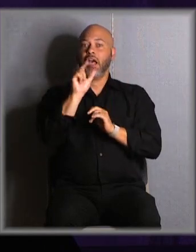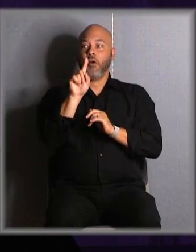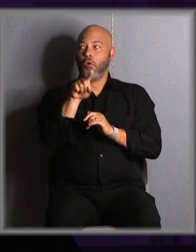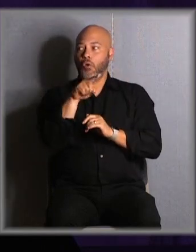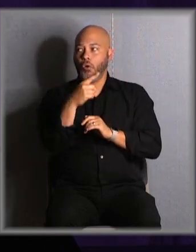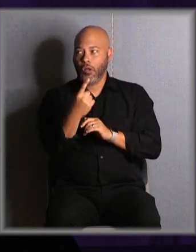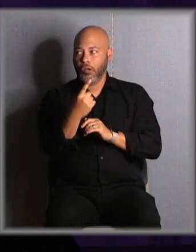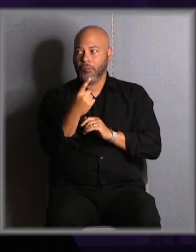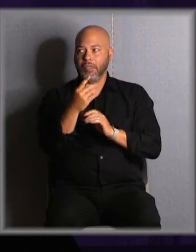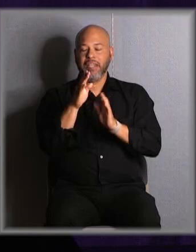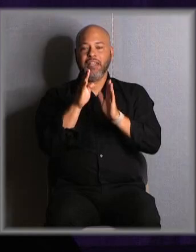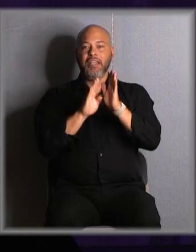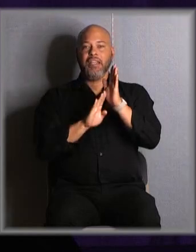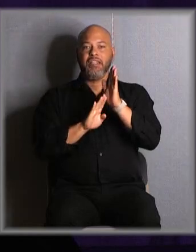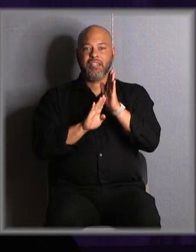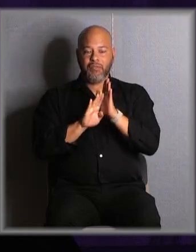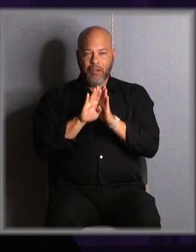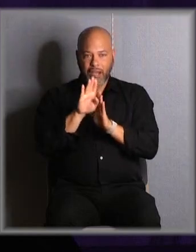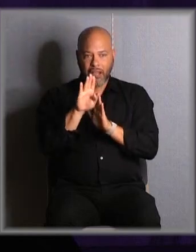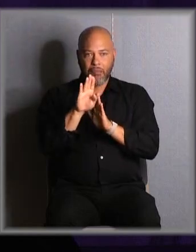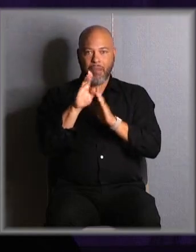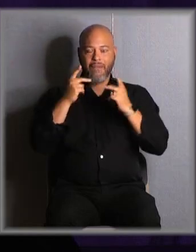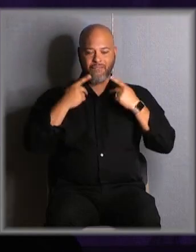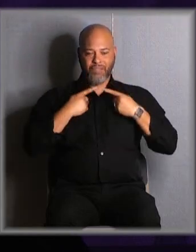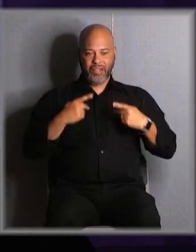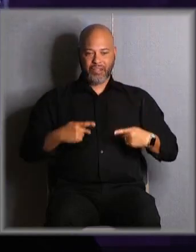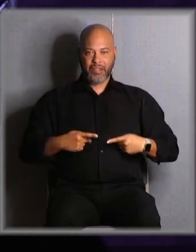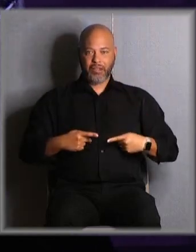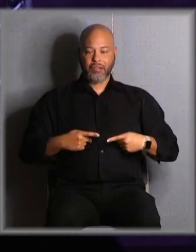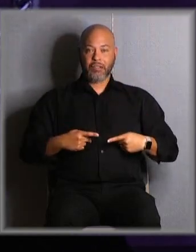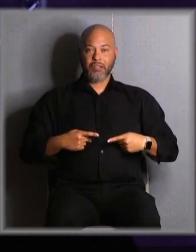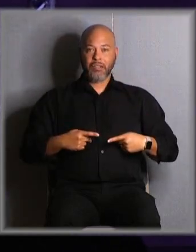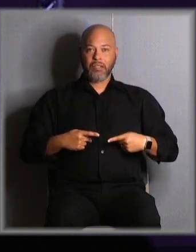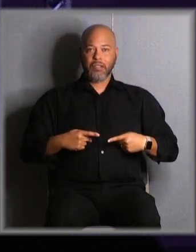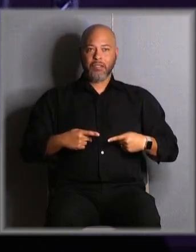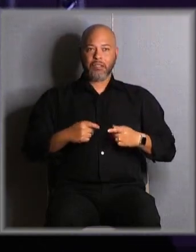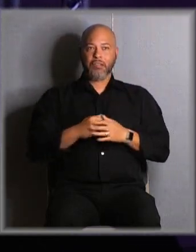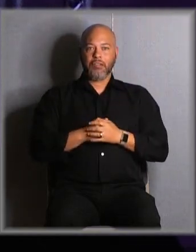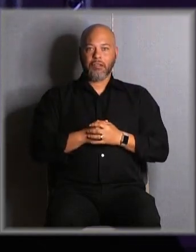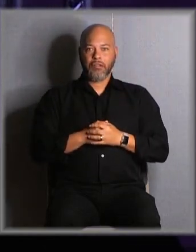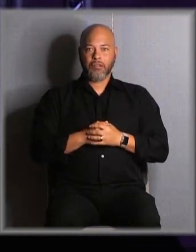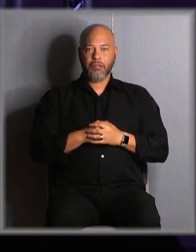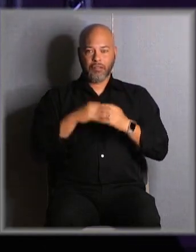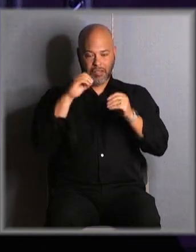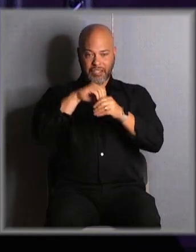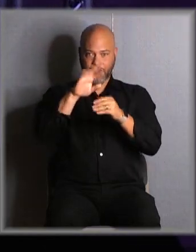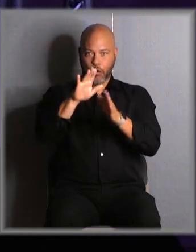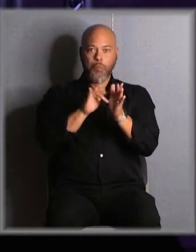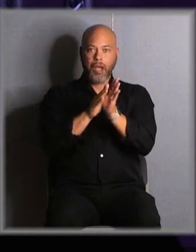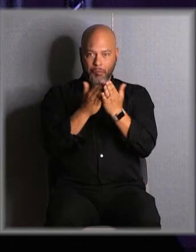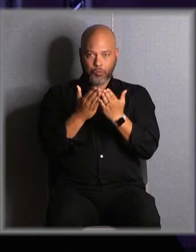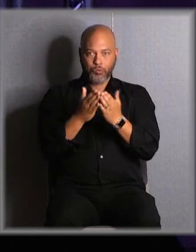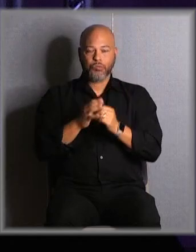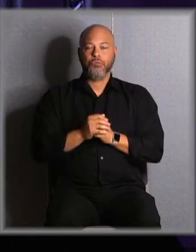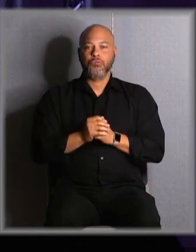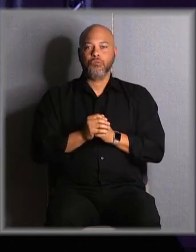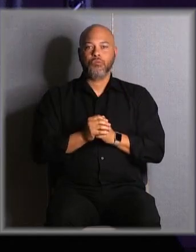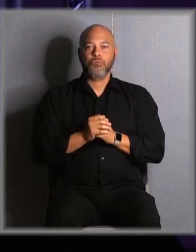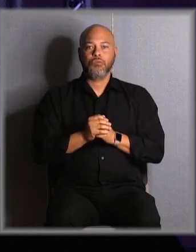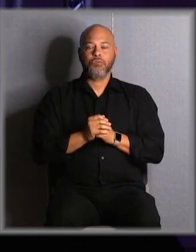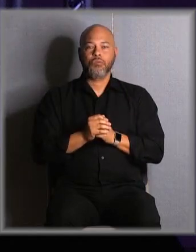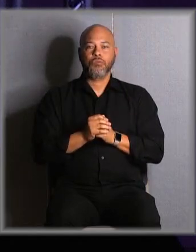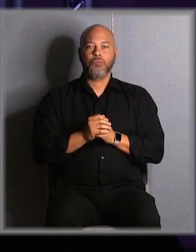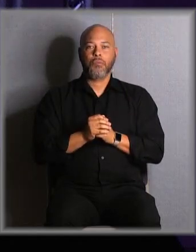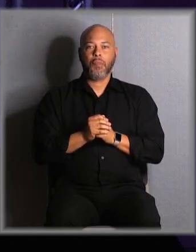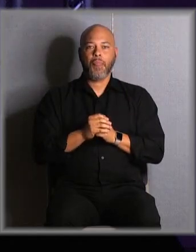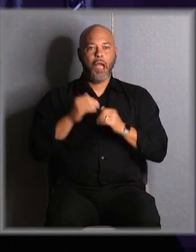he developed physically in his body. It's right here in your Bible if you hadn't tore it out.